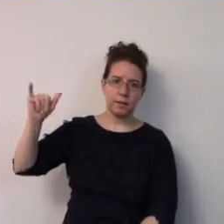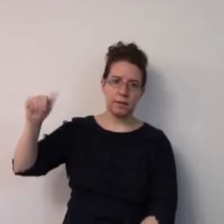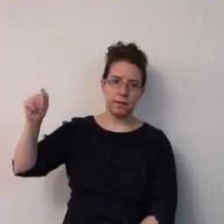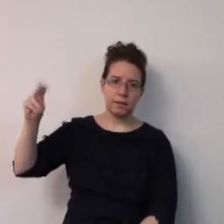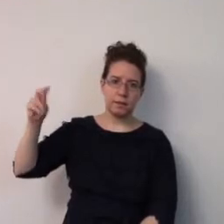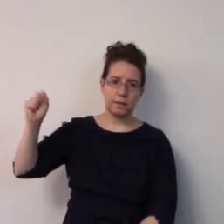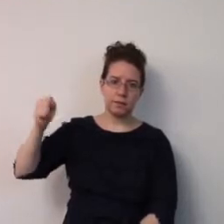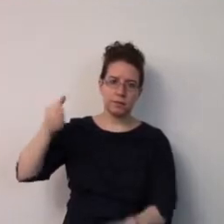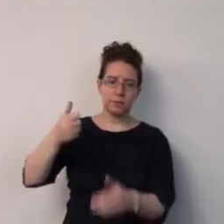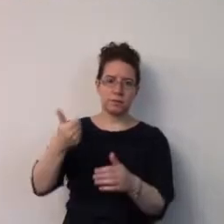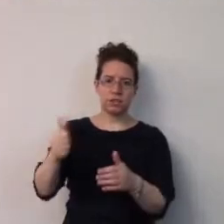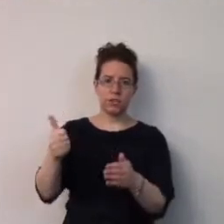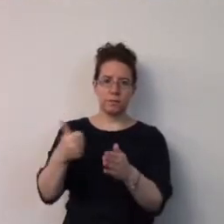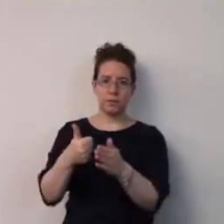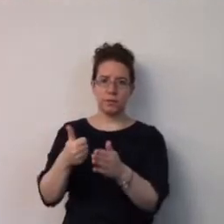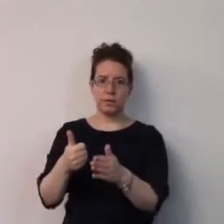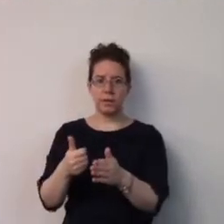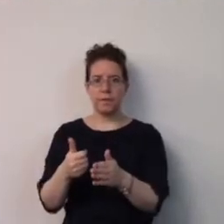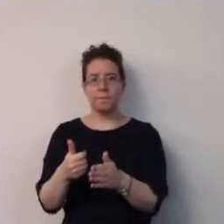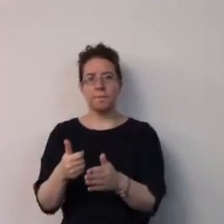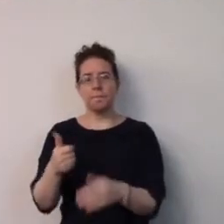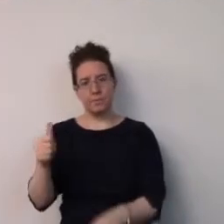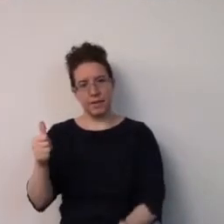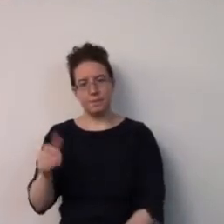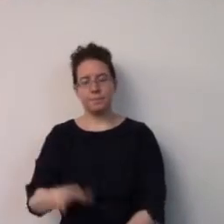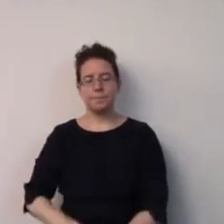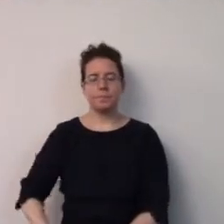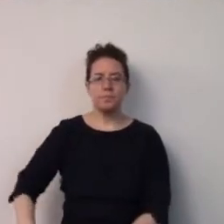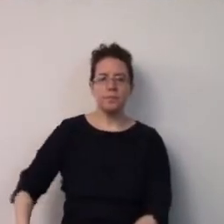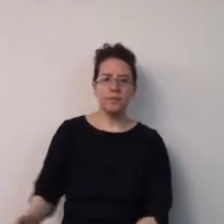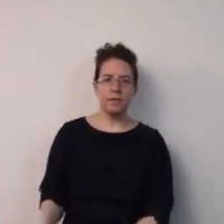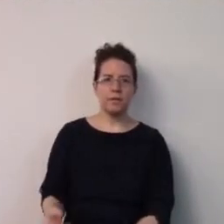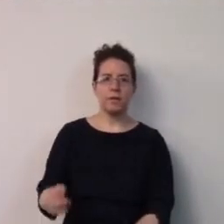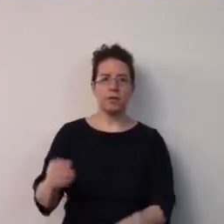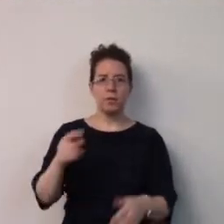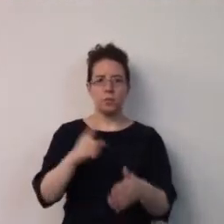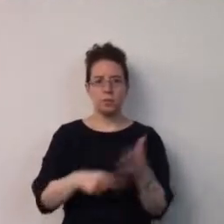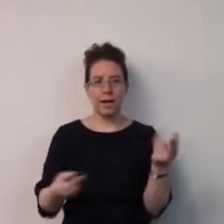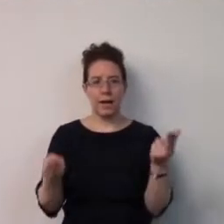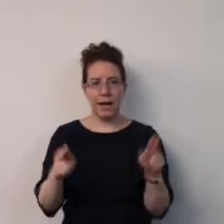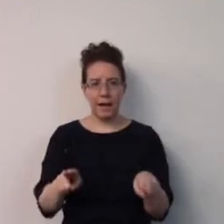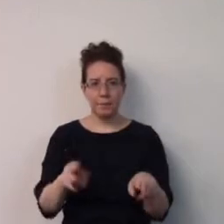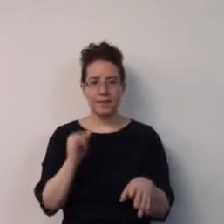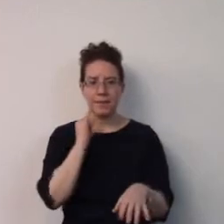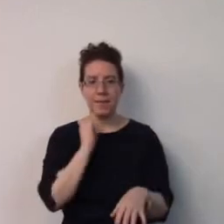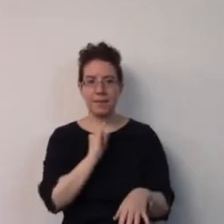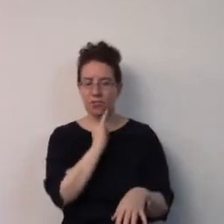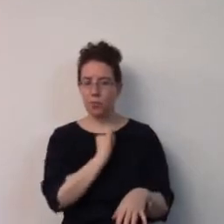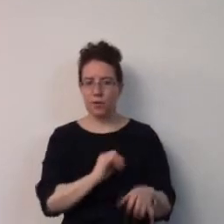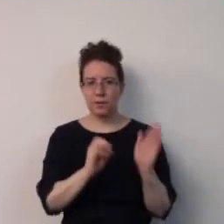right. Right. Oh, my. I've read it hundreds of times over.